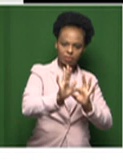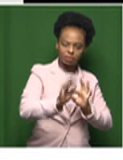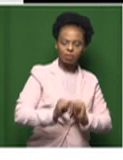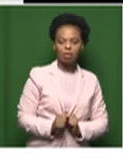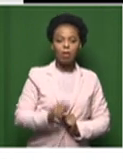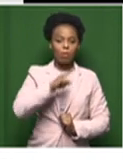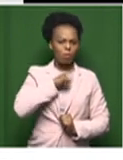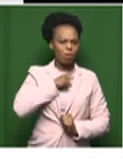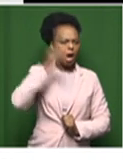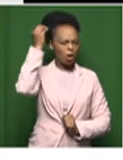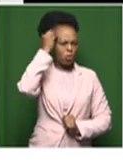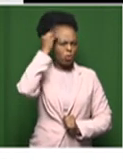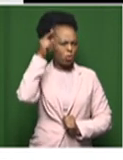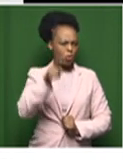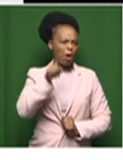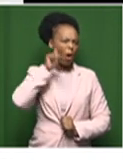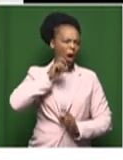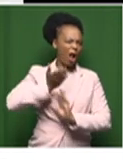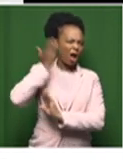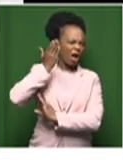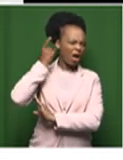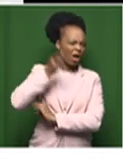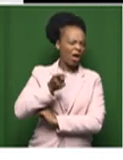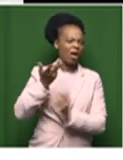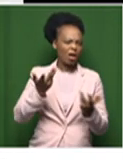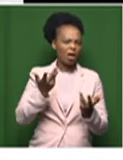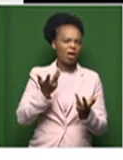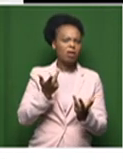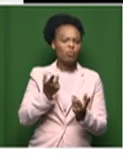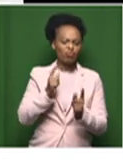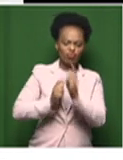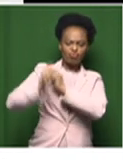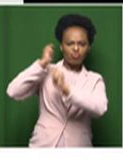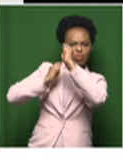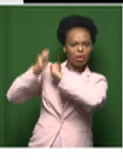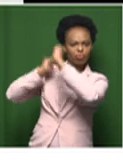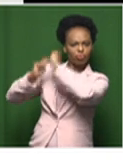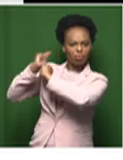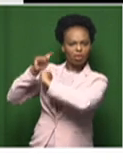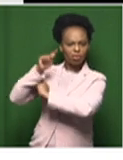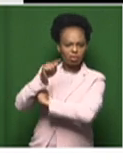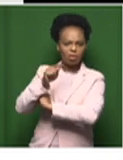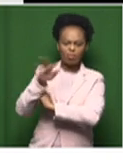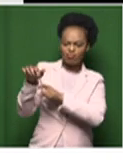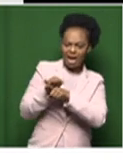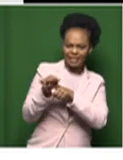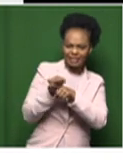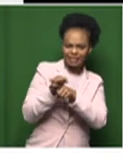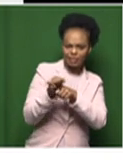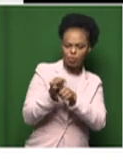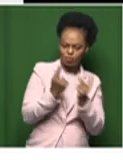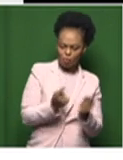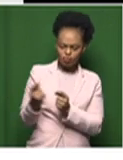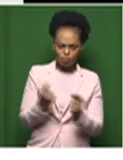that it's an old age, ancient tradition, and it's been practiced and it's still